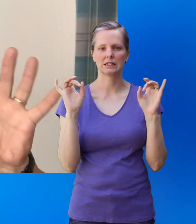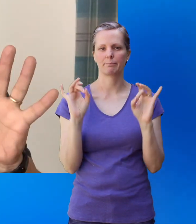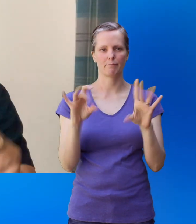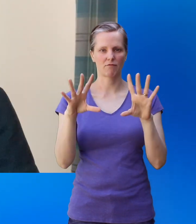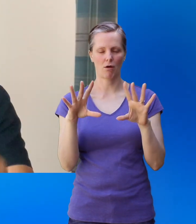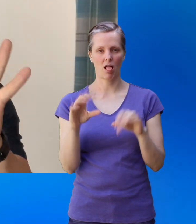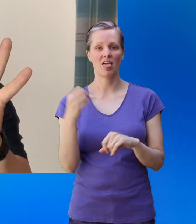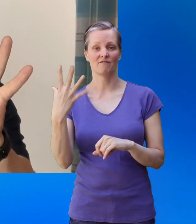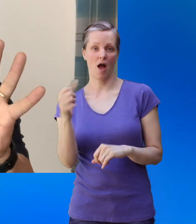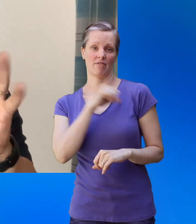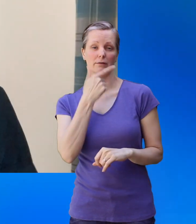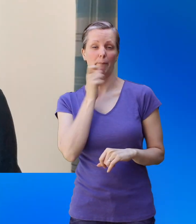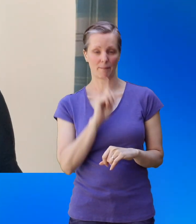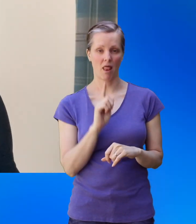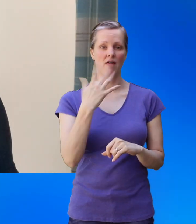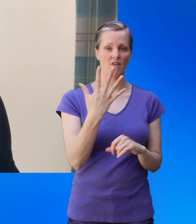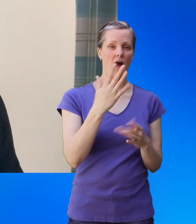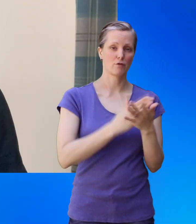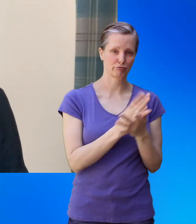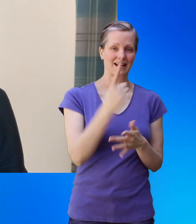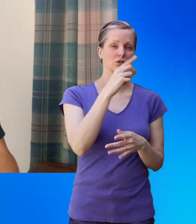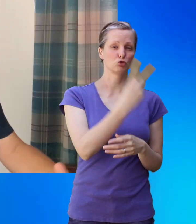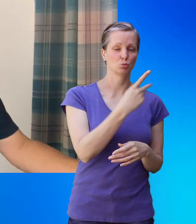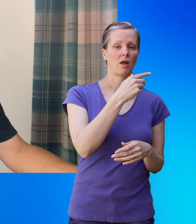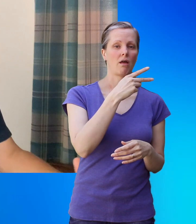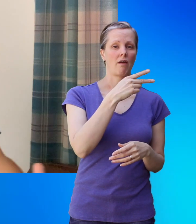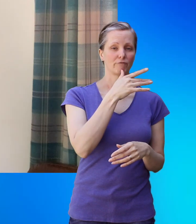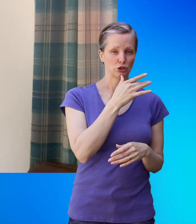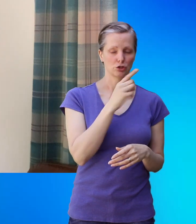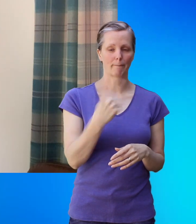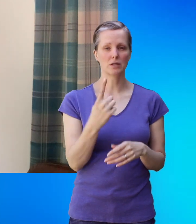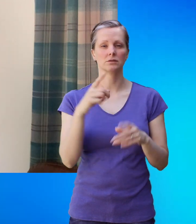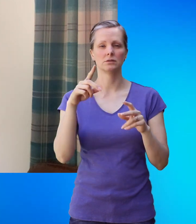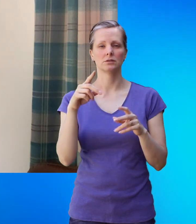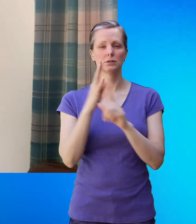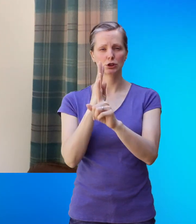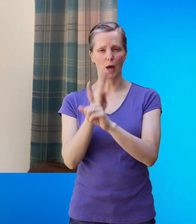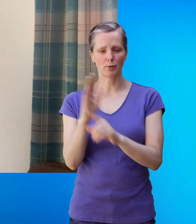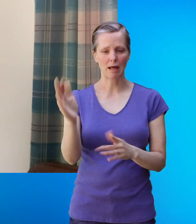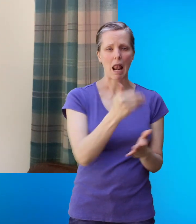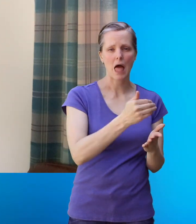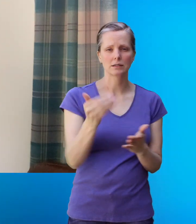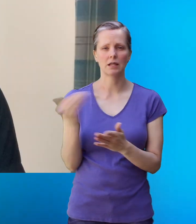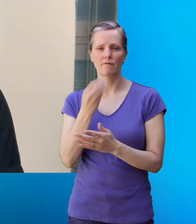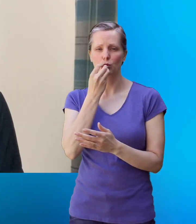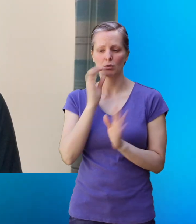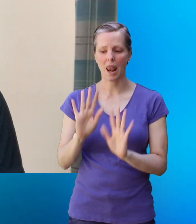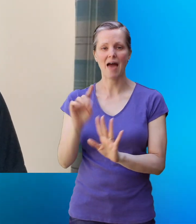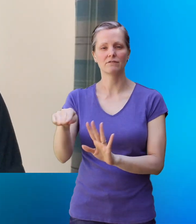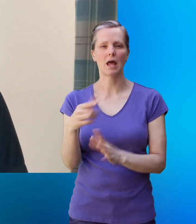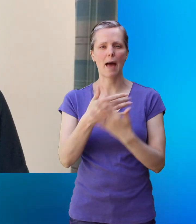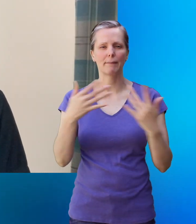not only were the 5,000 people, 5 bread rolls and 2 small fish, but the disciples collected up baskets of food that was left over. And there